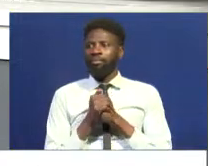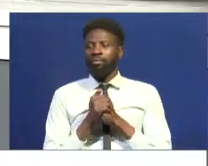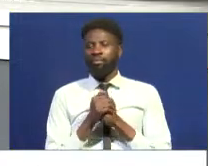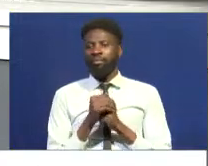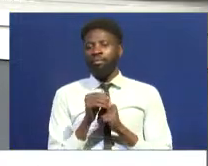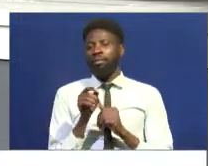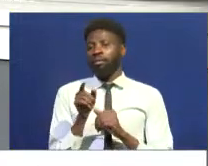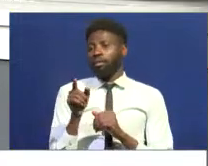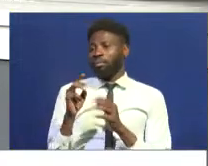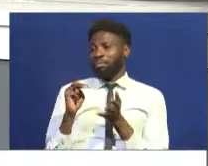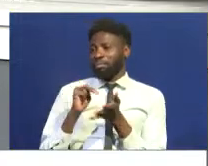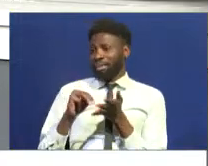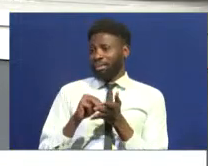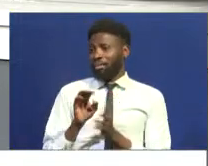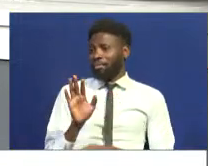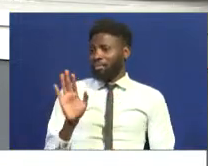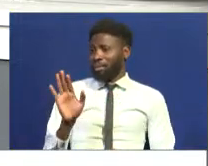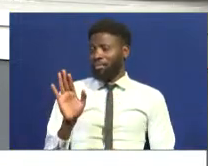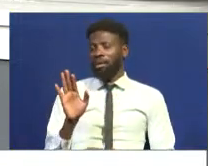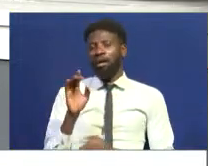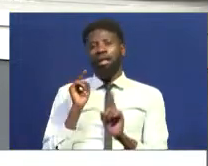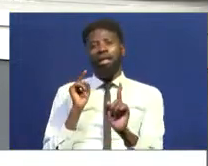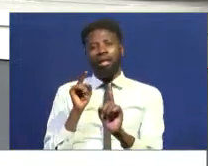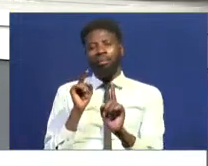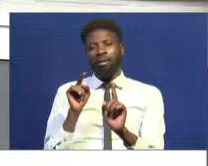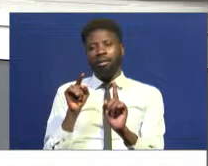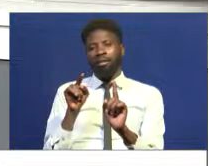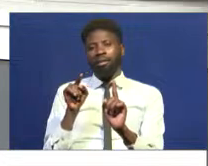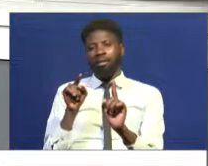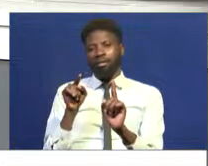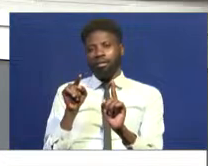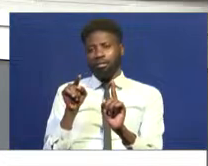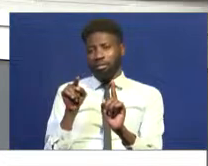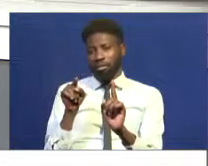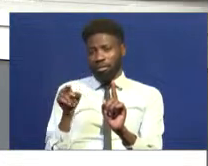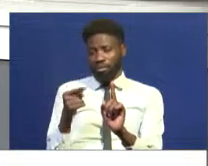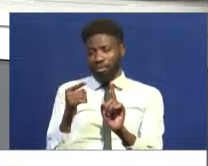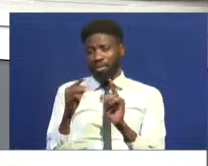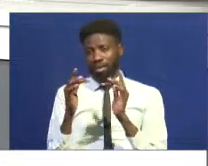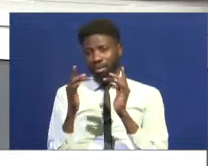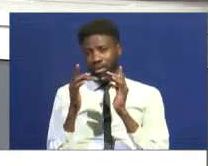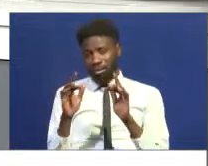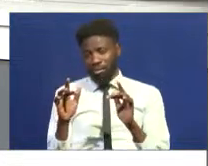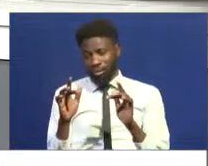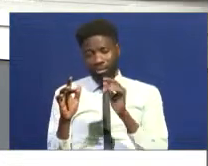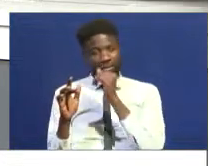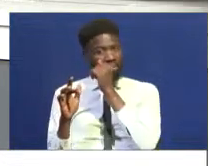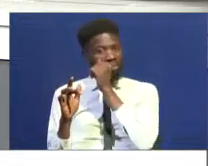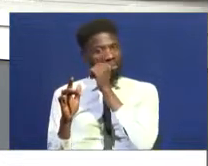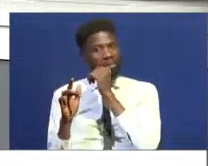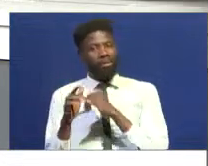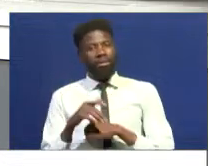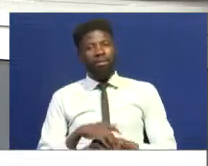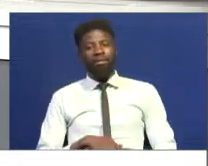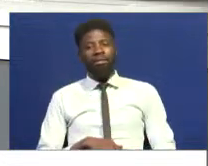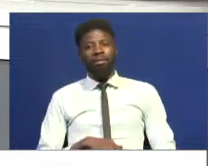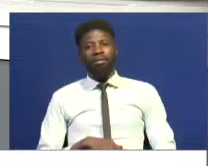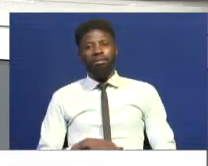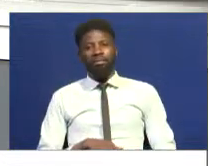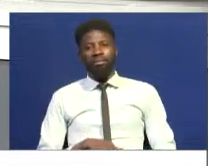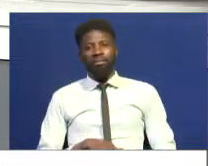to, you know, the thousands of or millions of Kenyans, I mean, who are watching, you know, the proceedings before the court and wondering, I